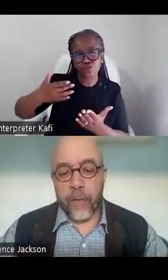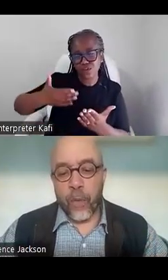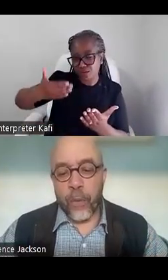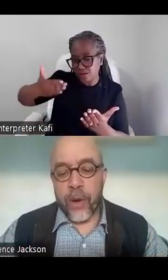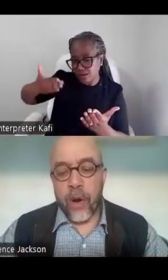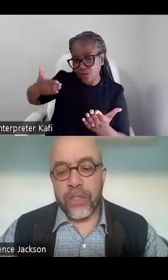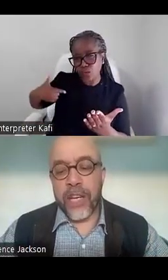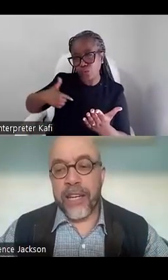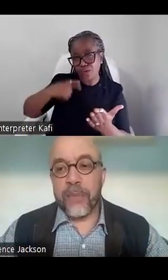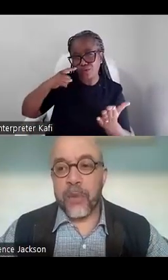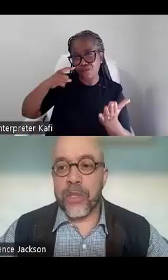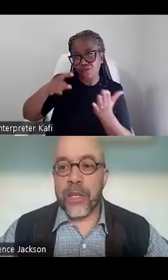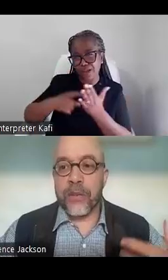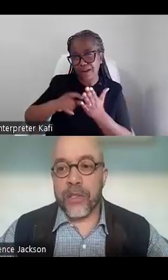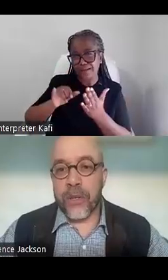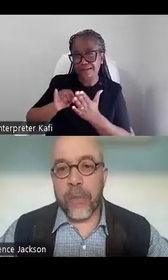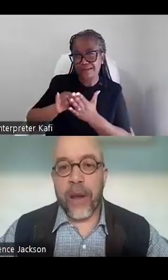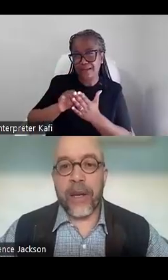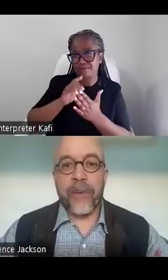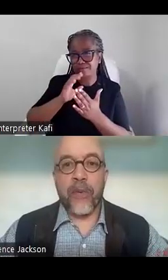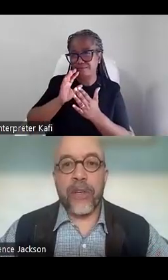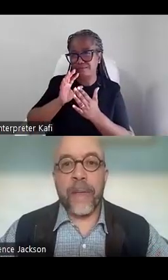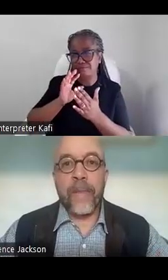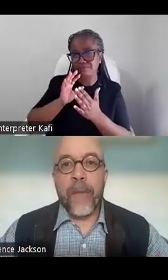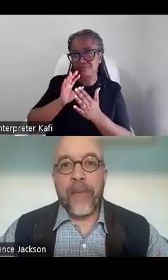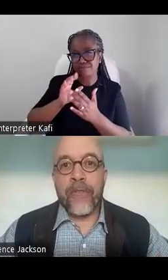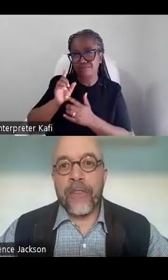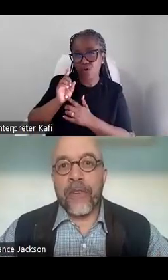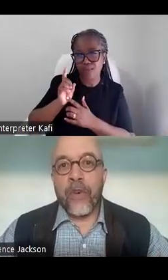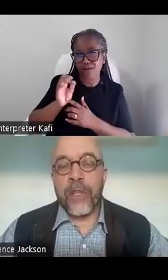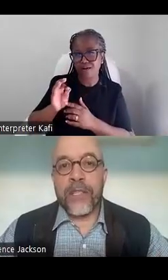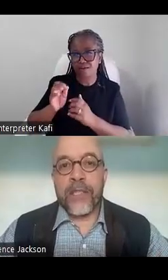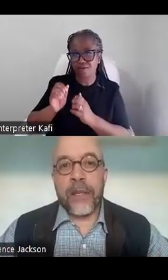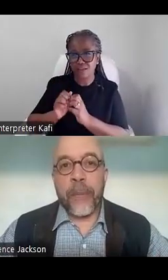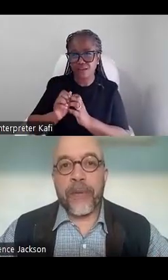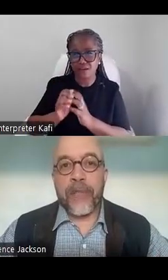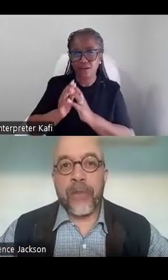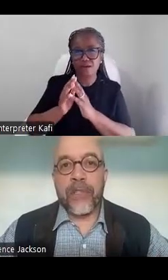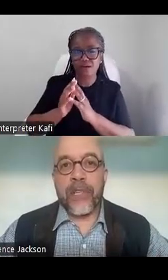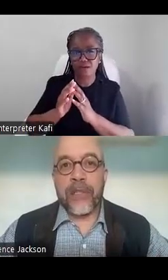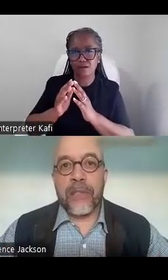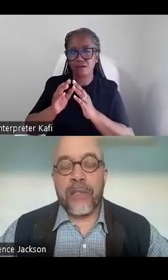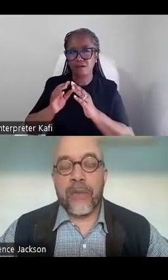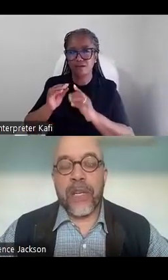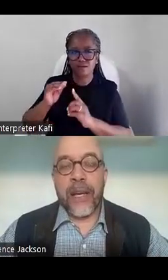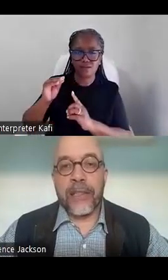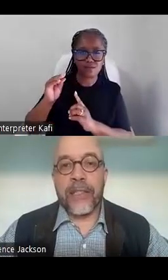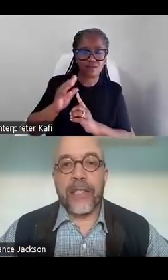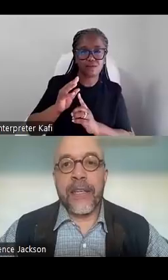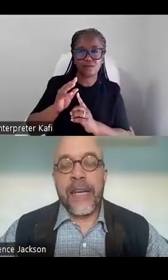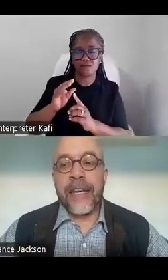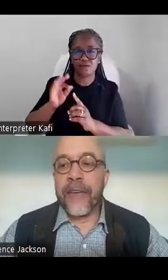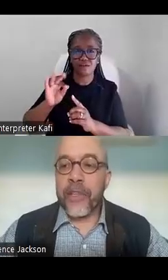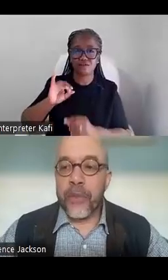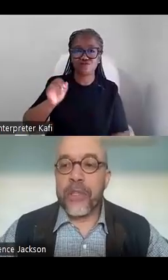of what we call jazz music, and I would just sort of remind everyone that no less a personage as Duke